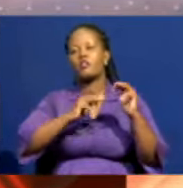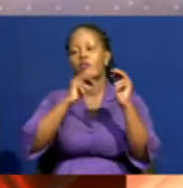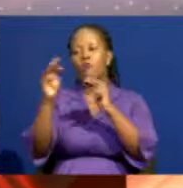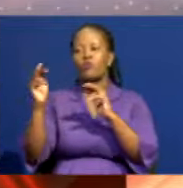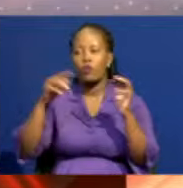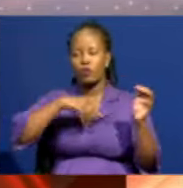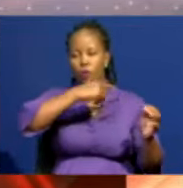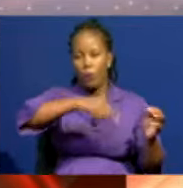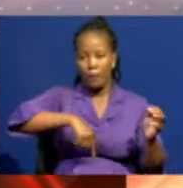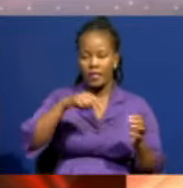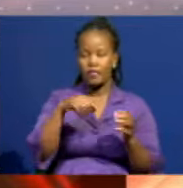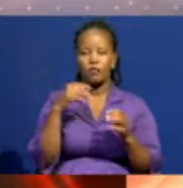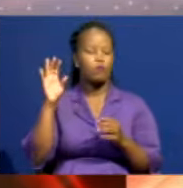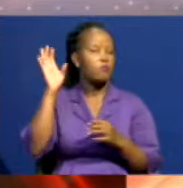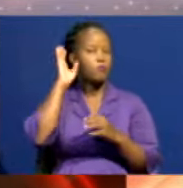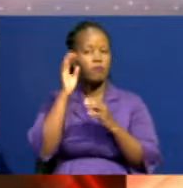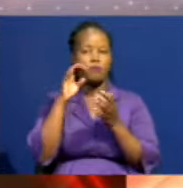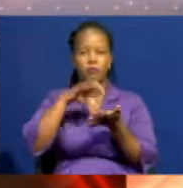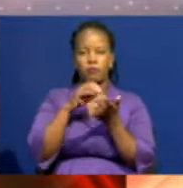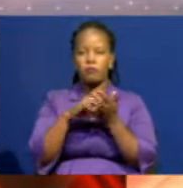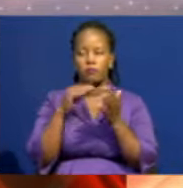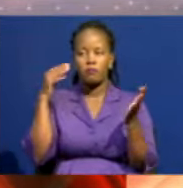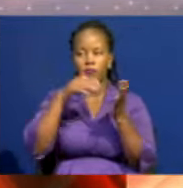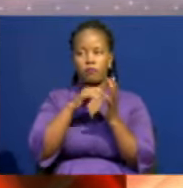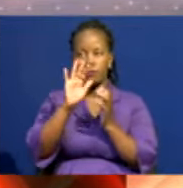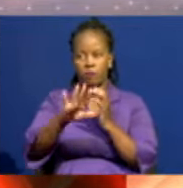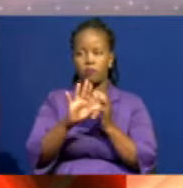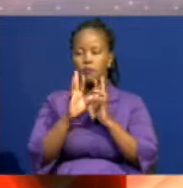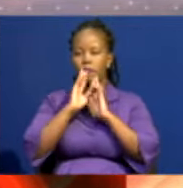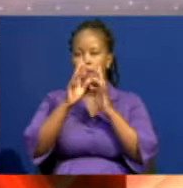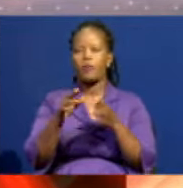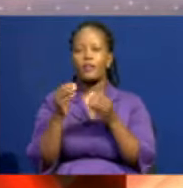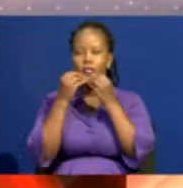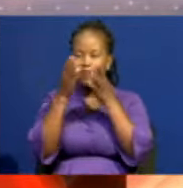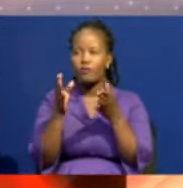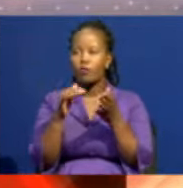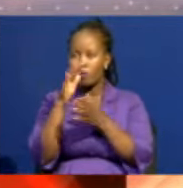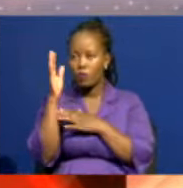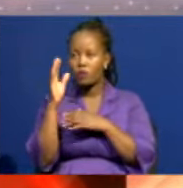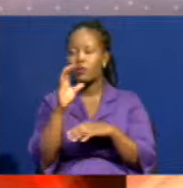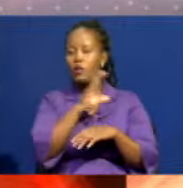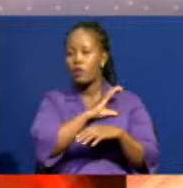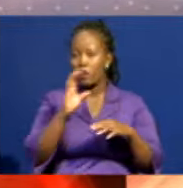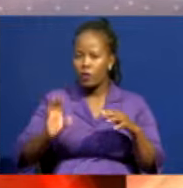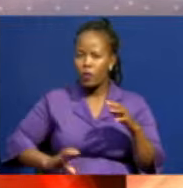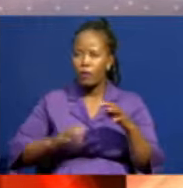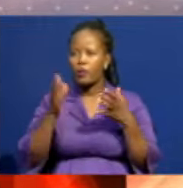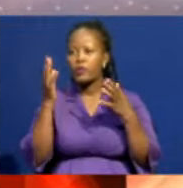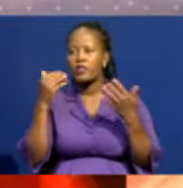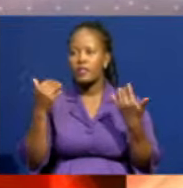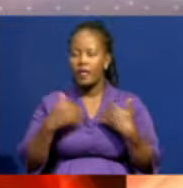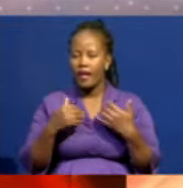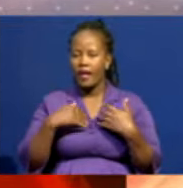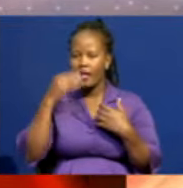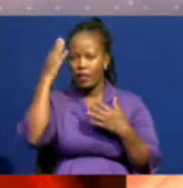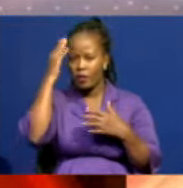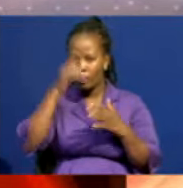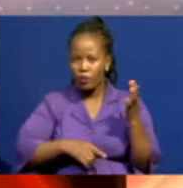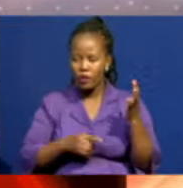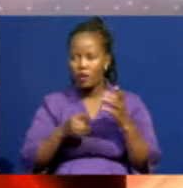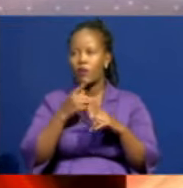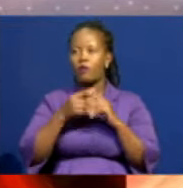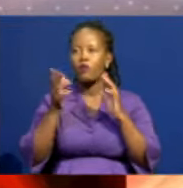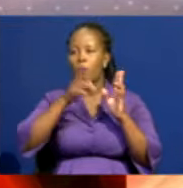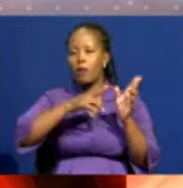leveled against them. Our reporter Abdiaziz Hashim now tells us the commission was taken aback that out of the irregular payment